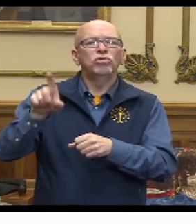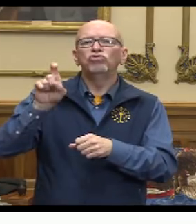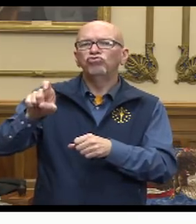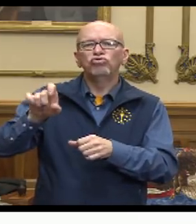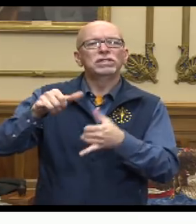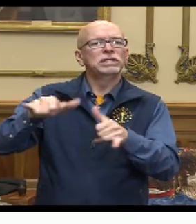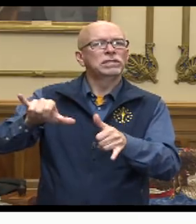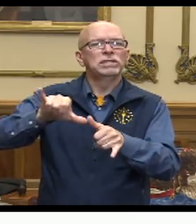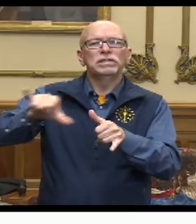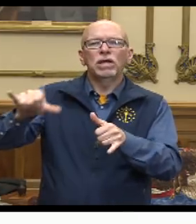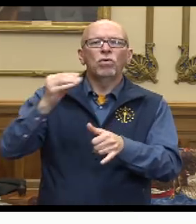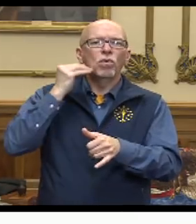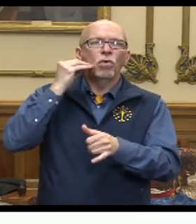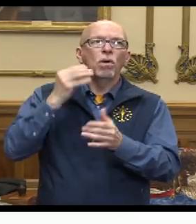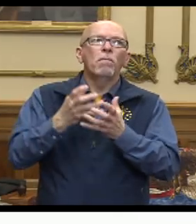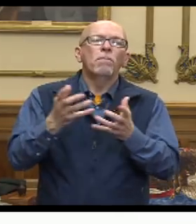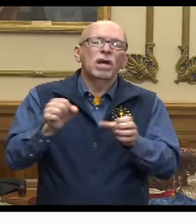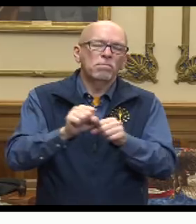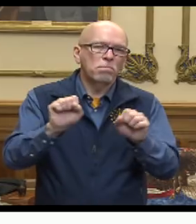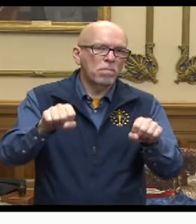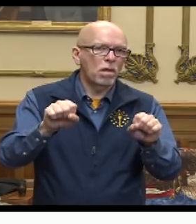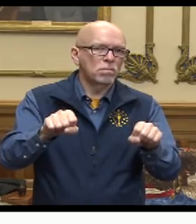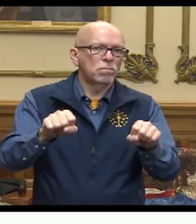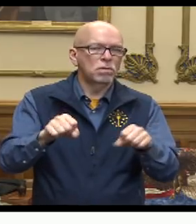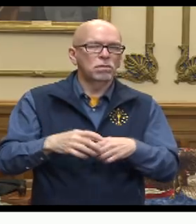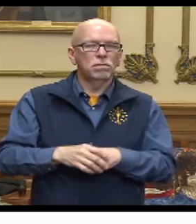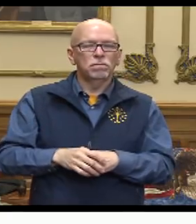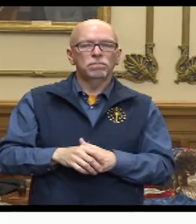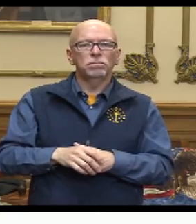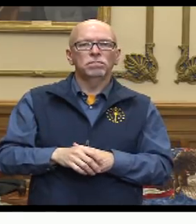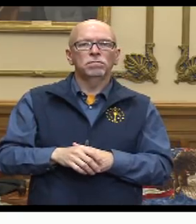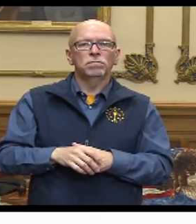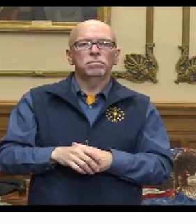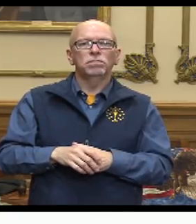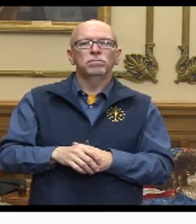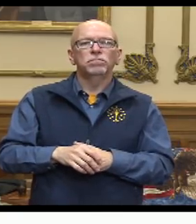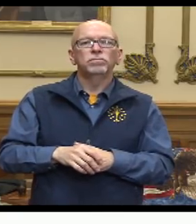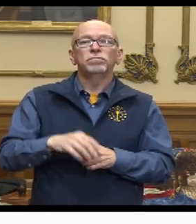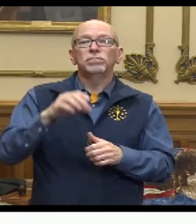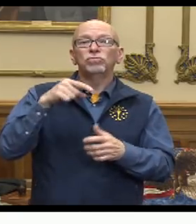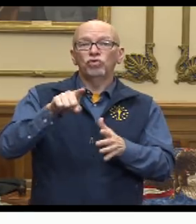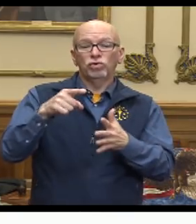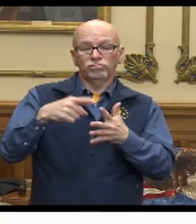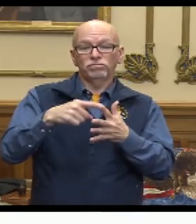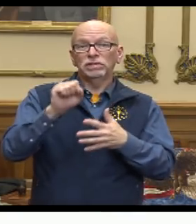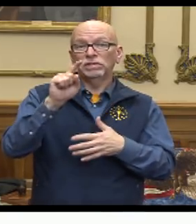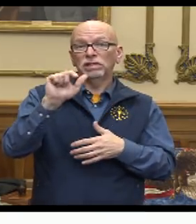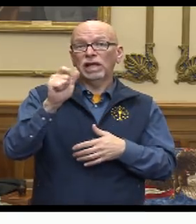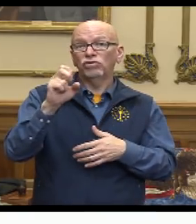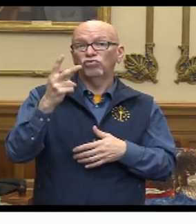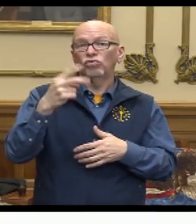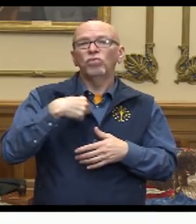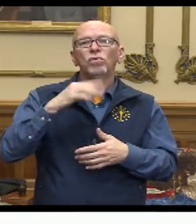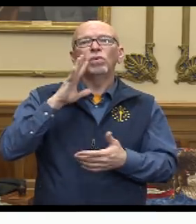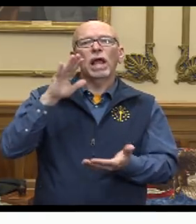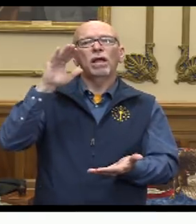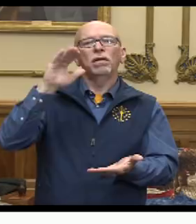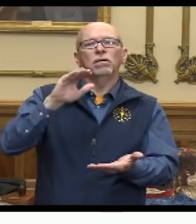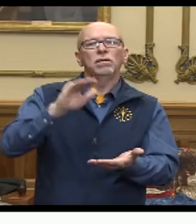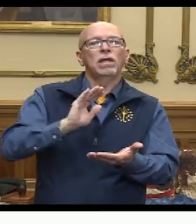at home as much as possible. In Stage 2, we'll be easing